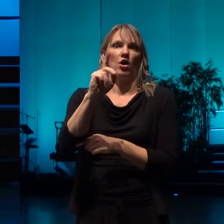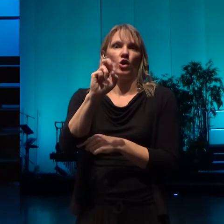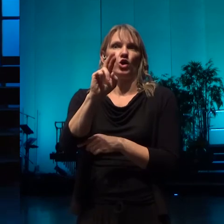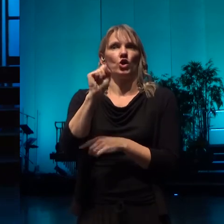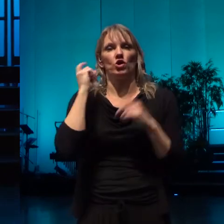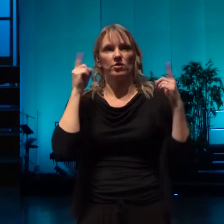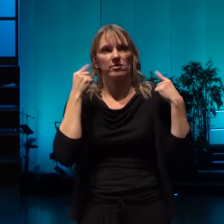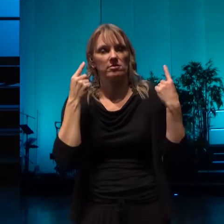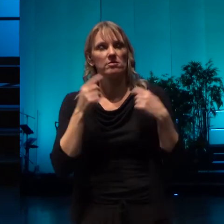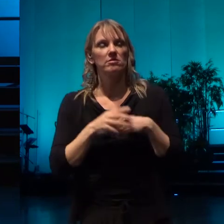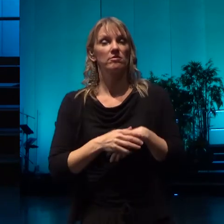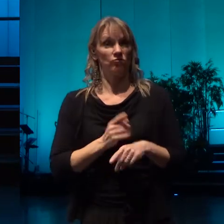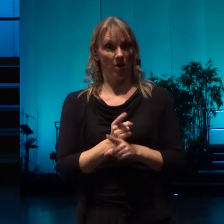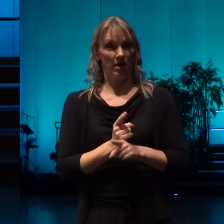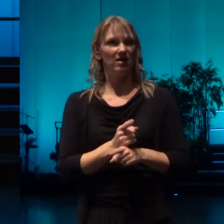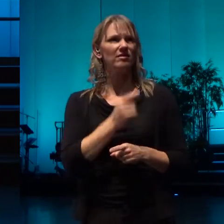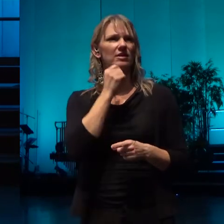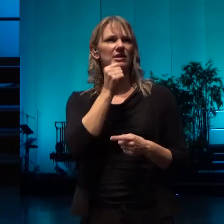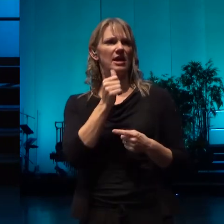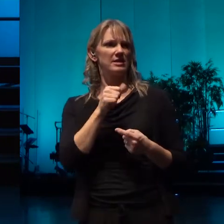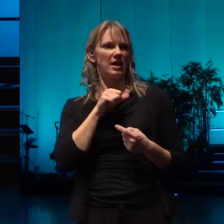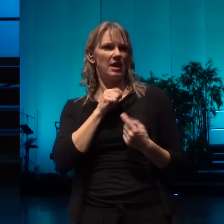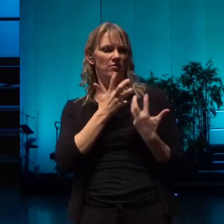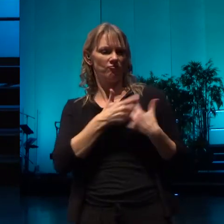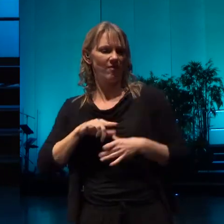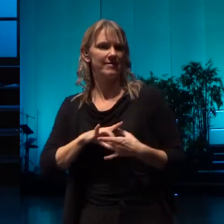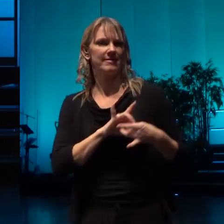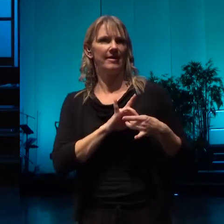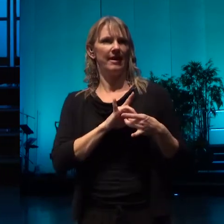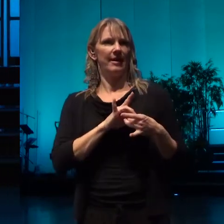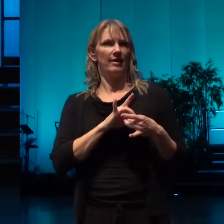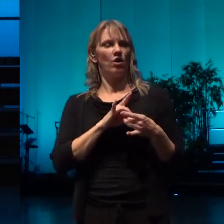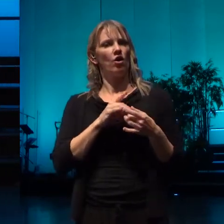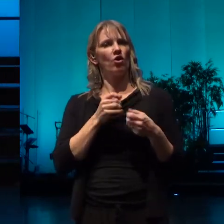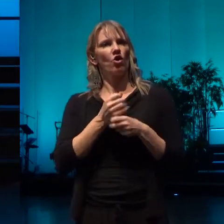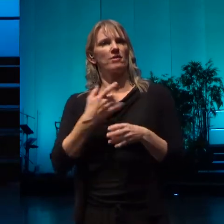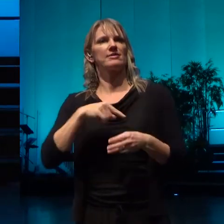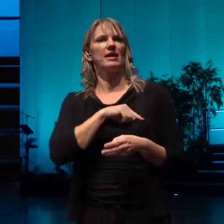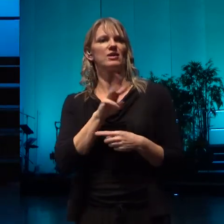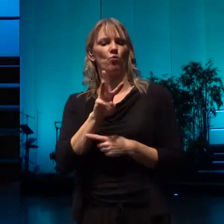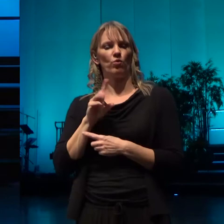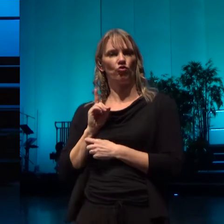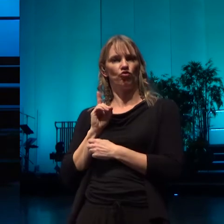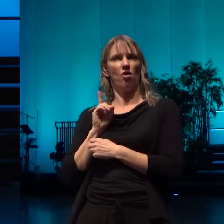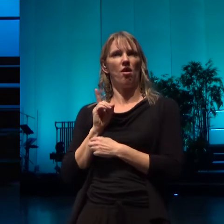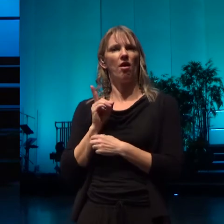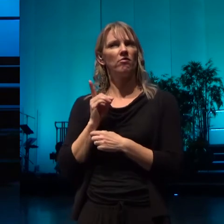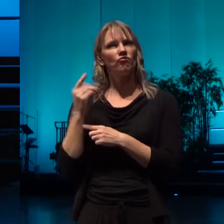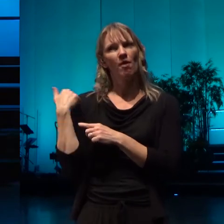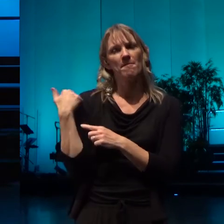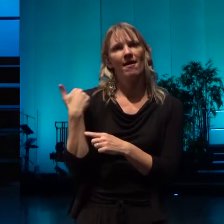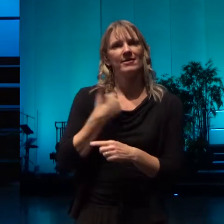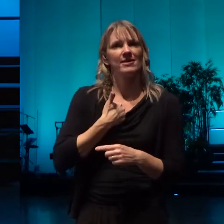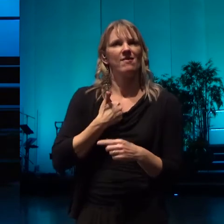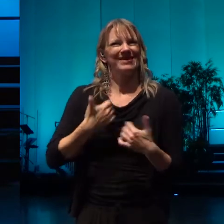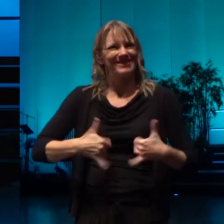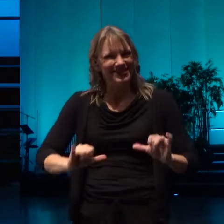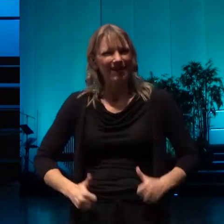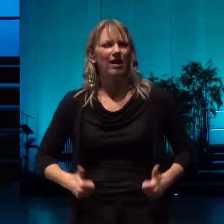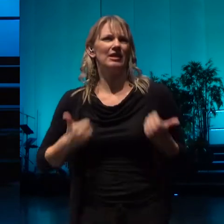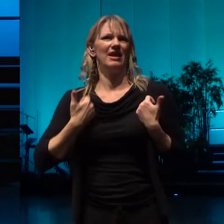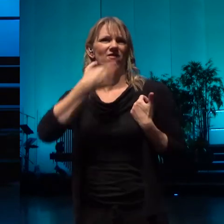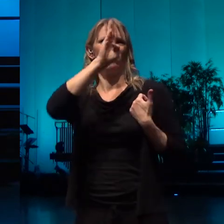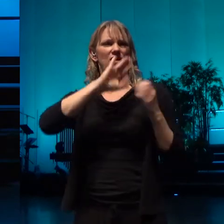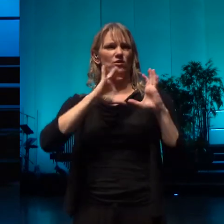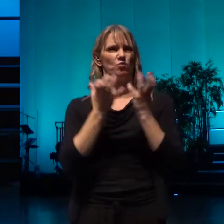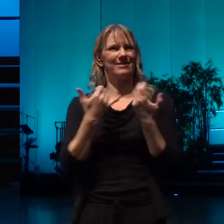right? And it doesn't resonate, and it causes us to withdraw, but we have to remind ourselves that we still live in God's world, that we